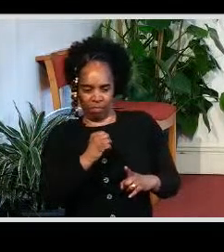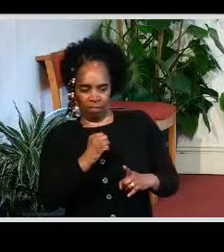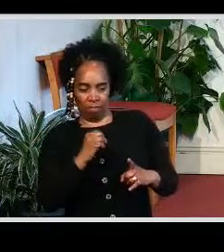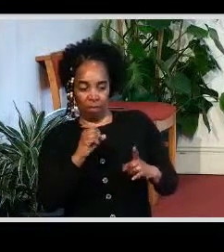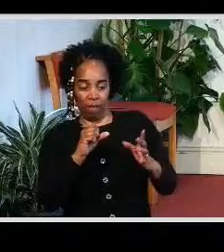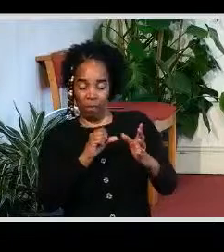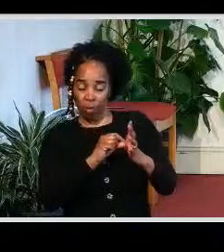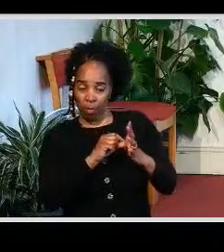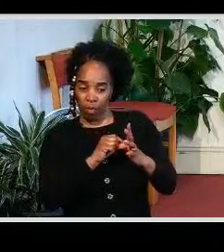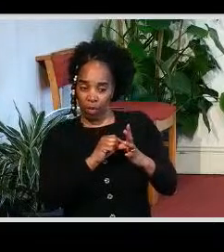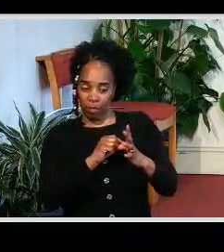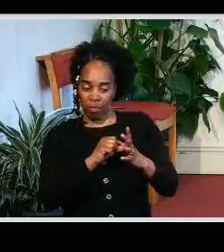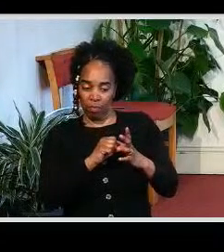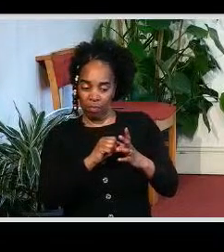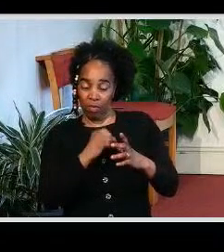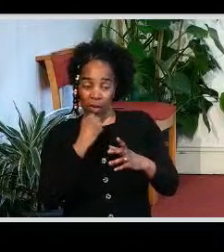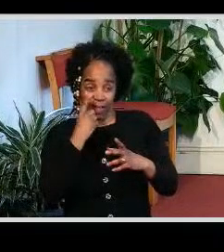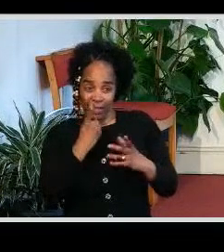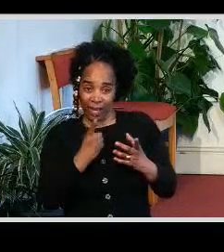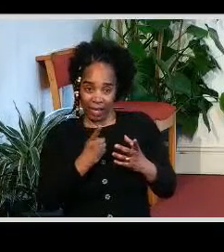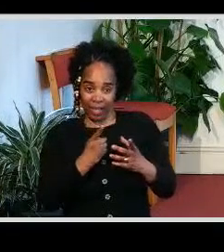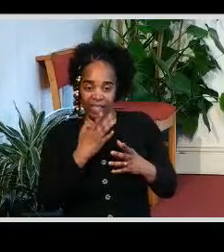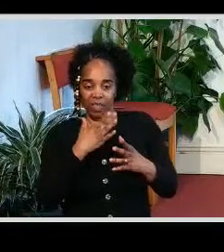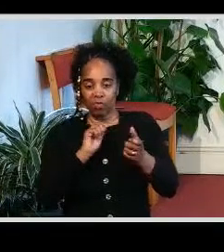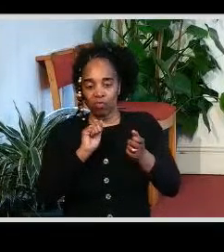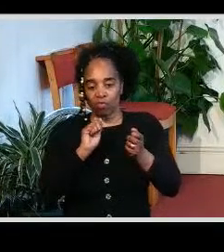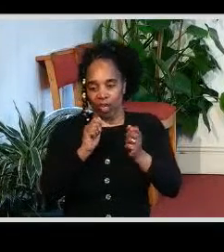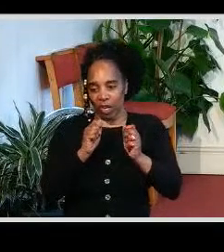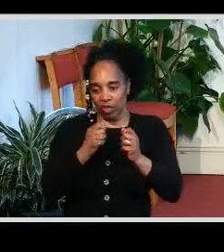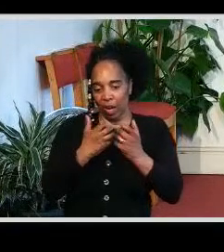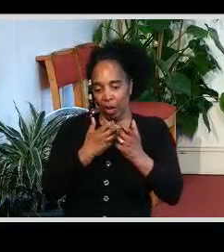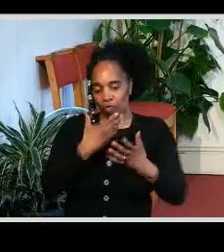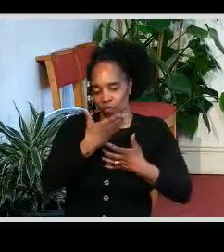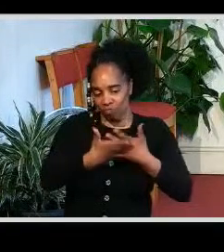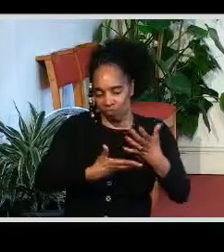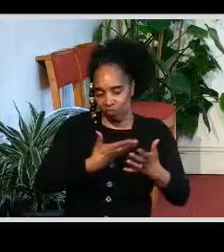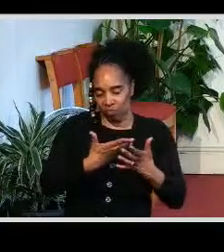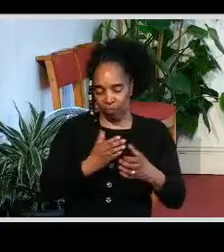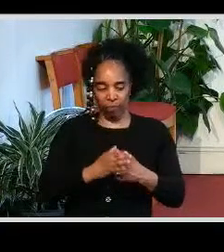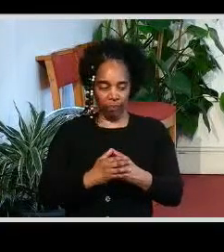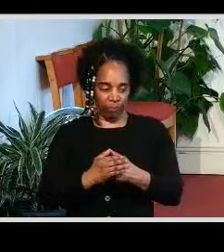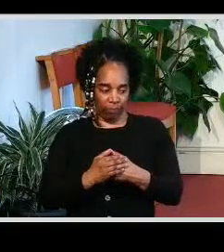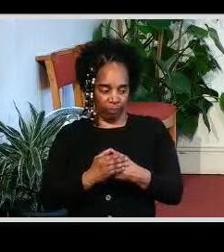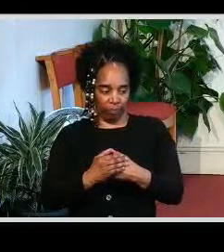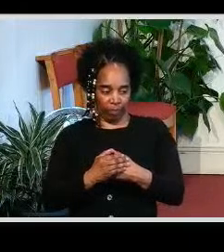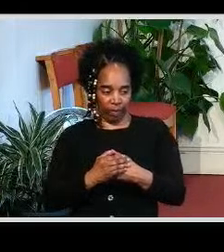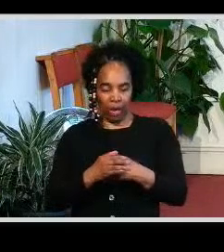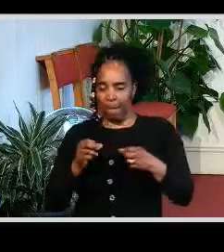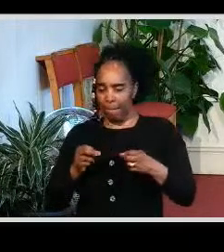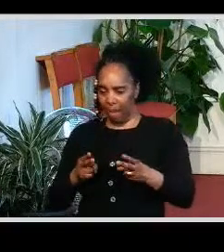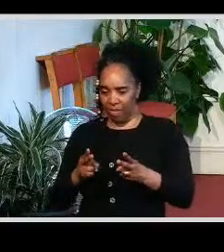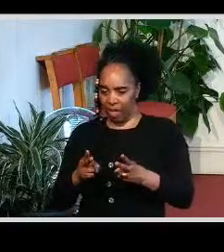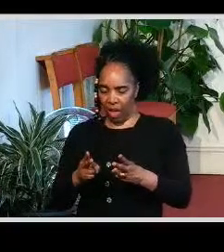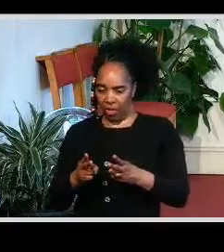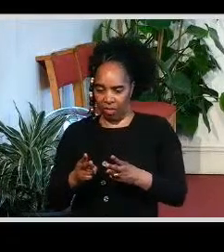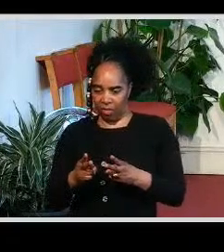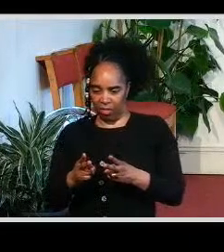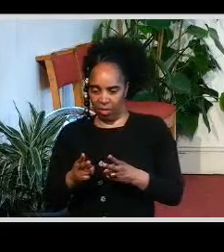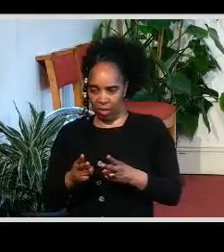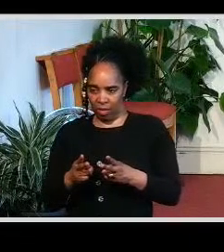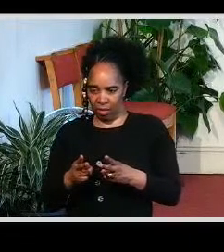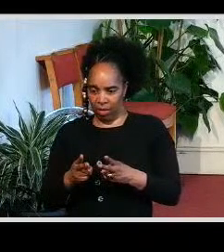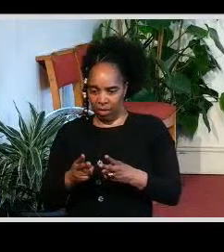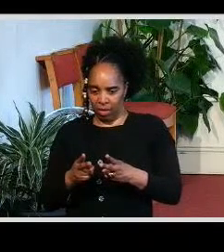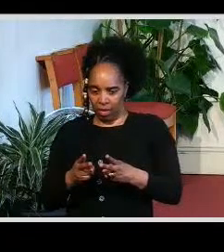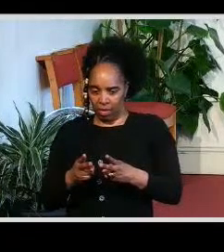sort of issue. So here, we should not use outdated methods. For